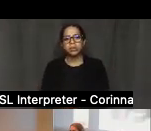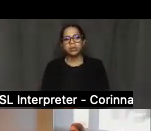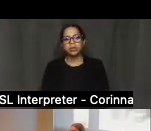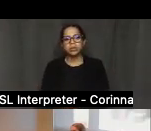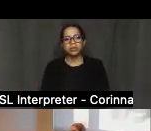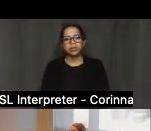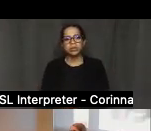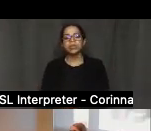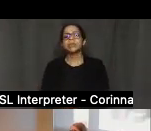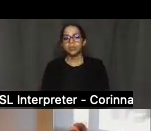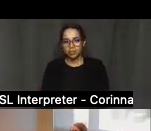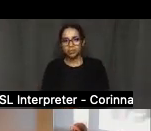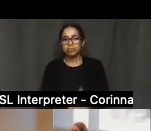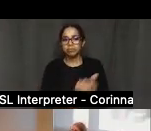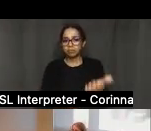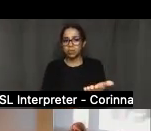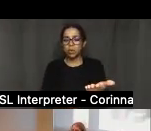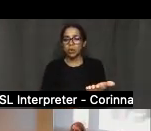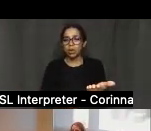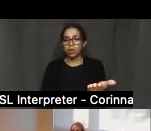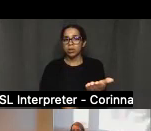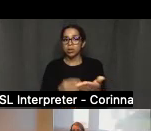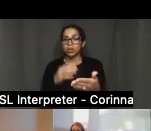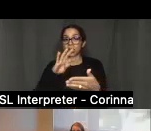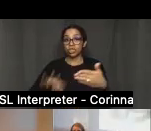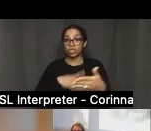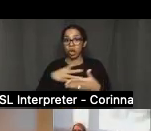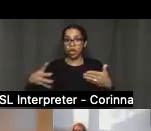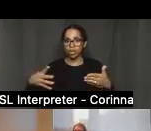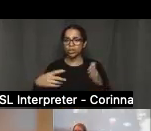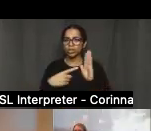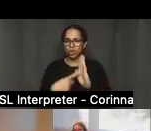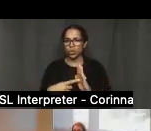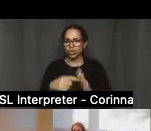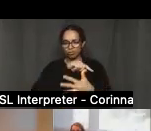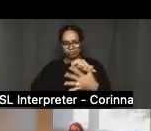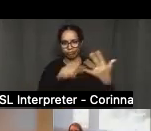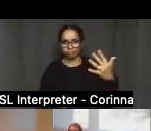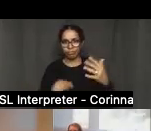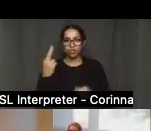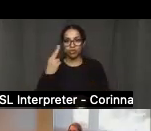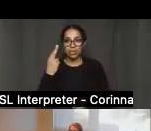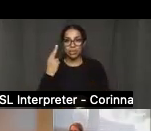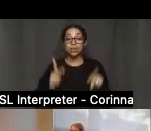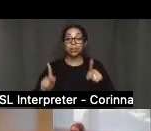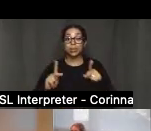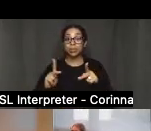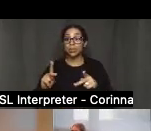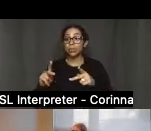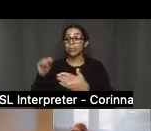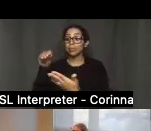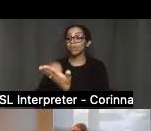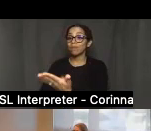So this chart shows all of the reasons that a Coloradan could select for why they felt they were experiencing